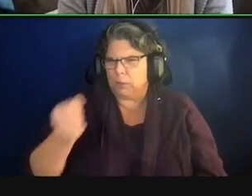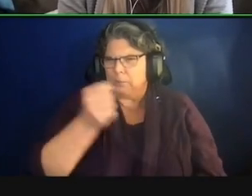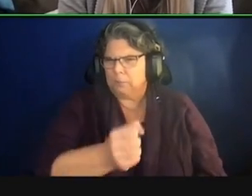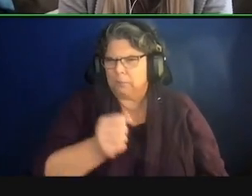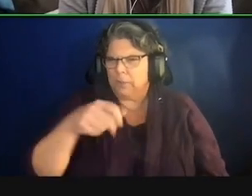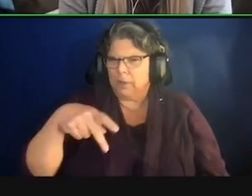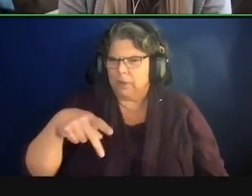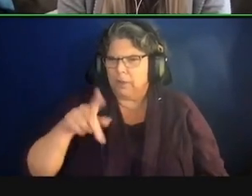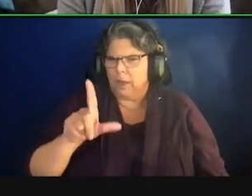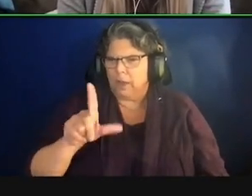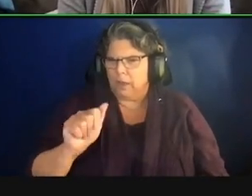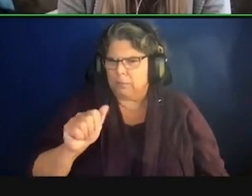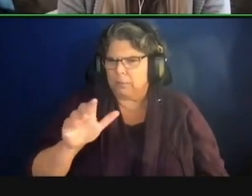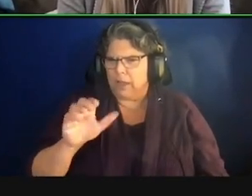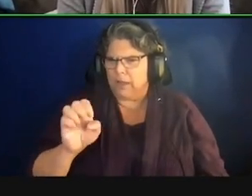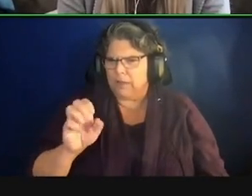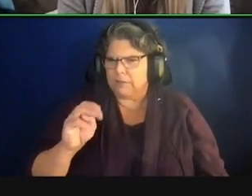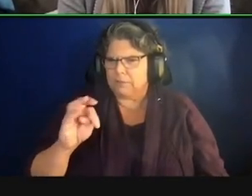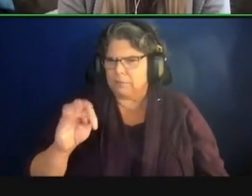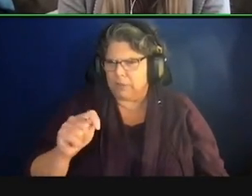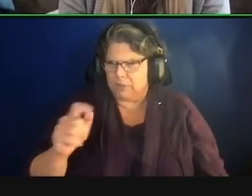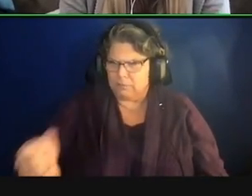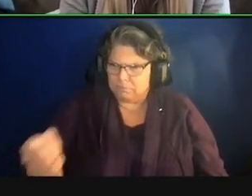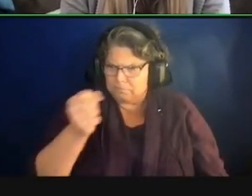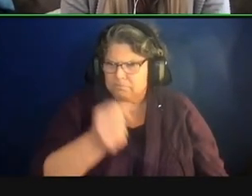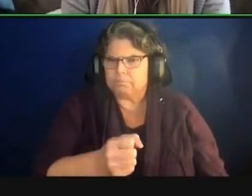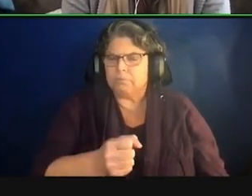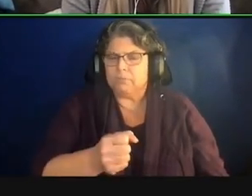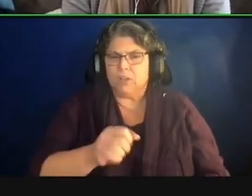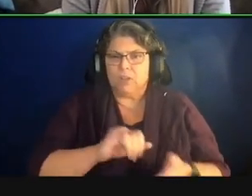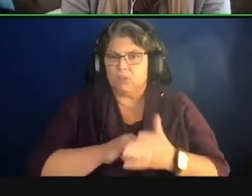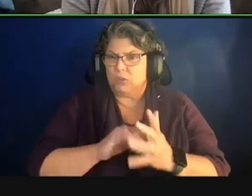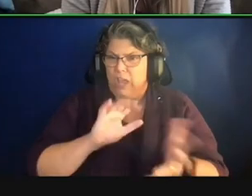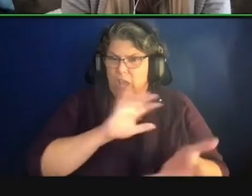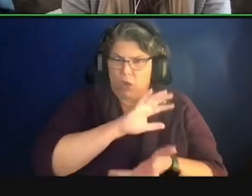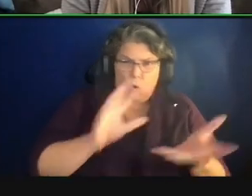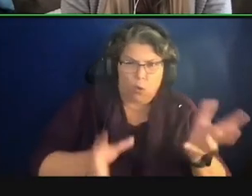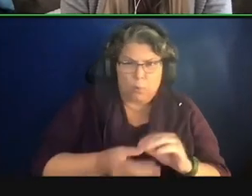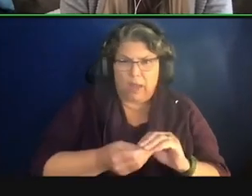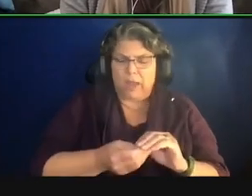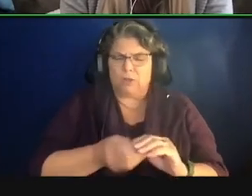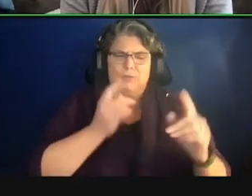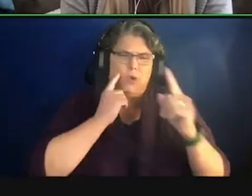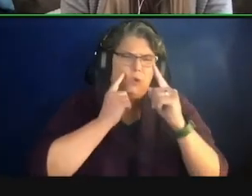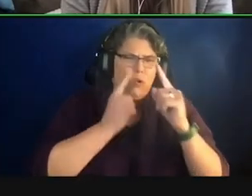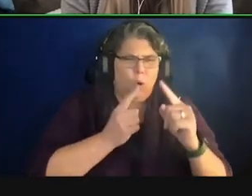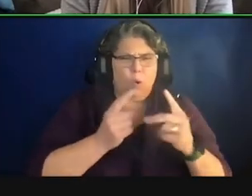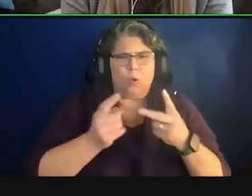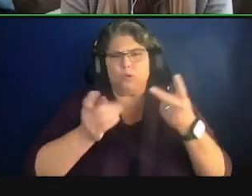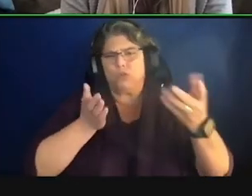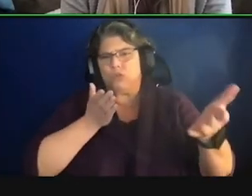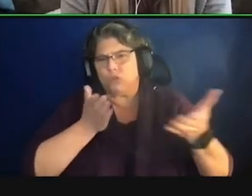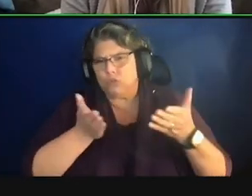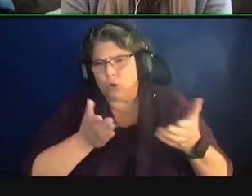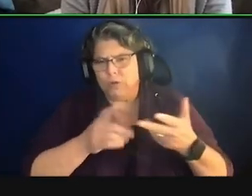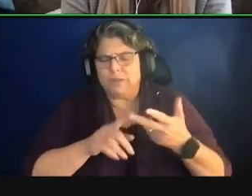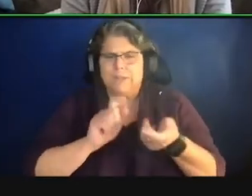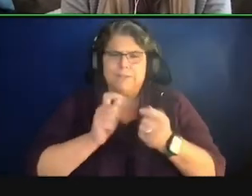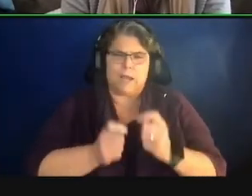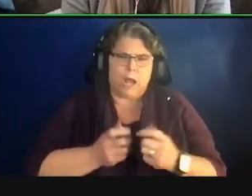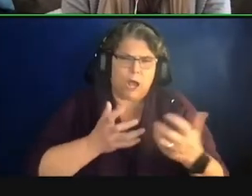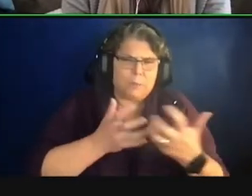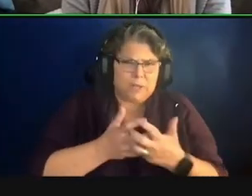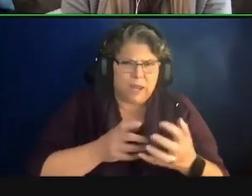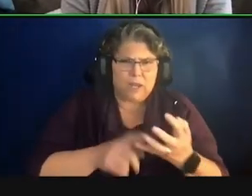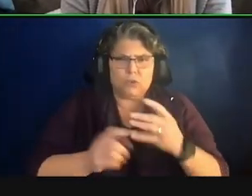And then we take that entire package of goals, services, accommodations,